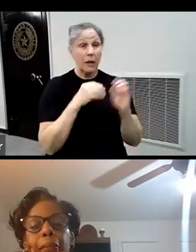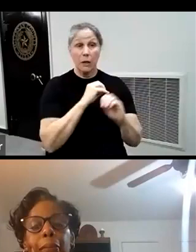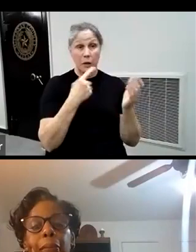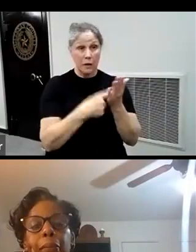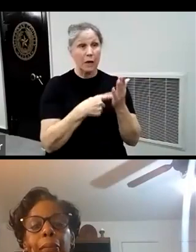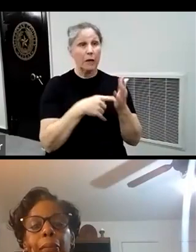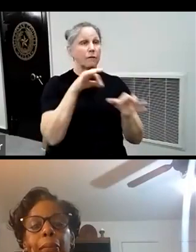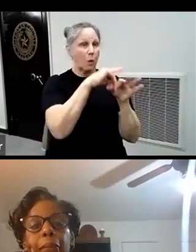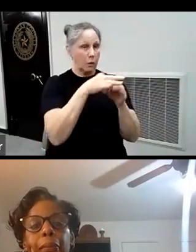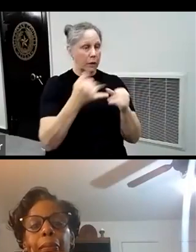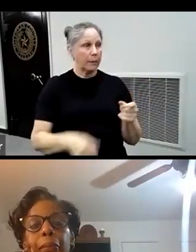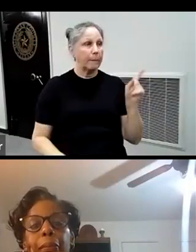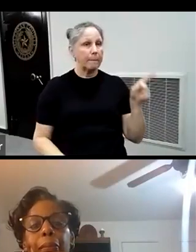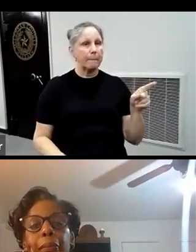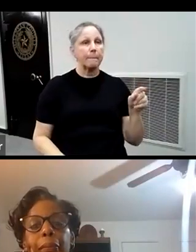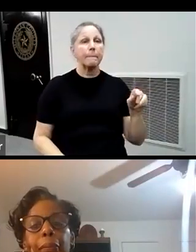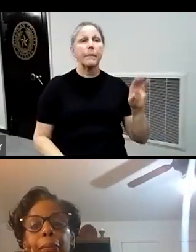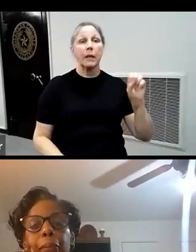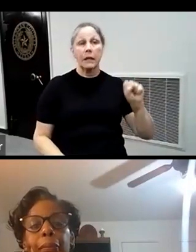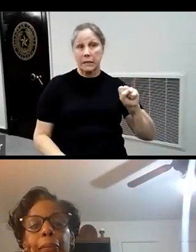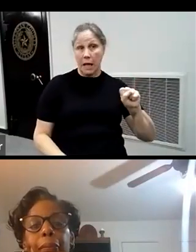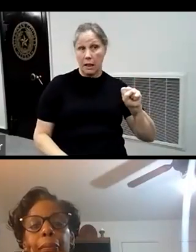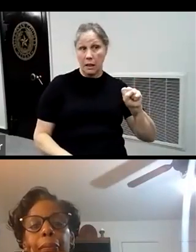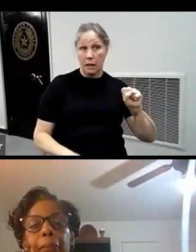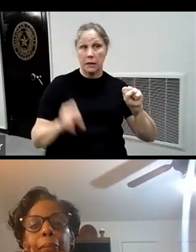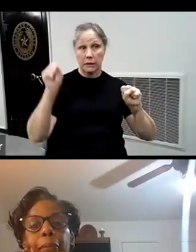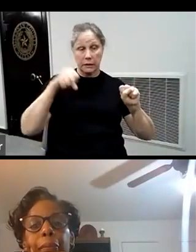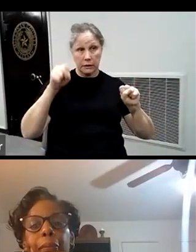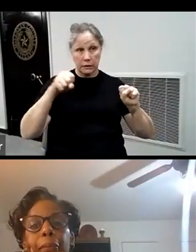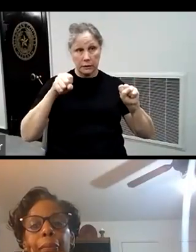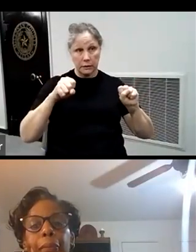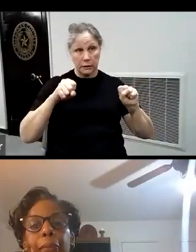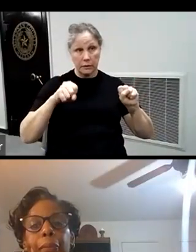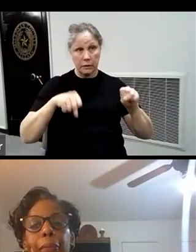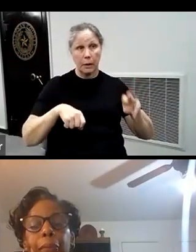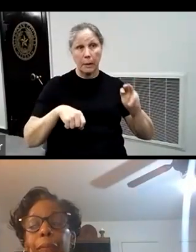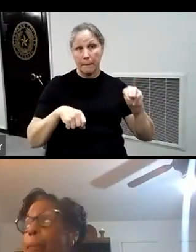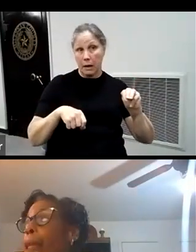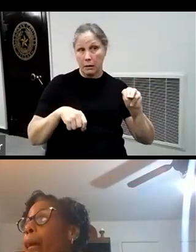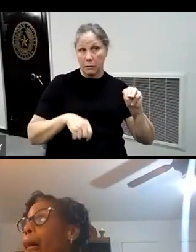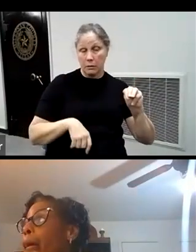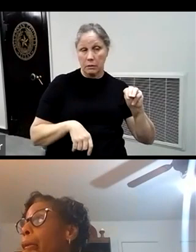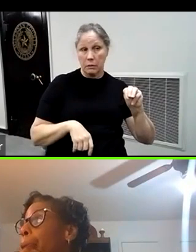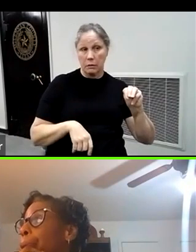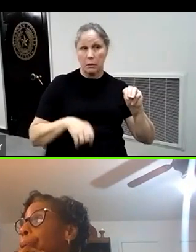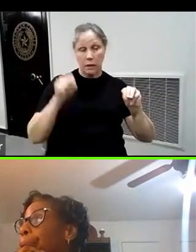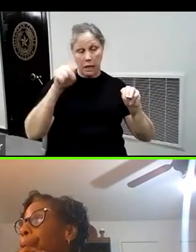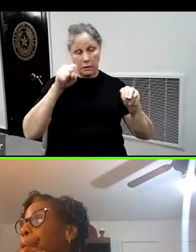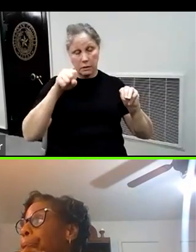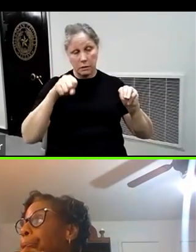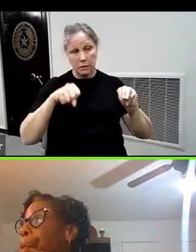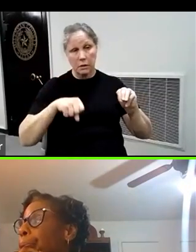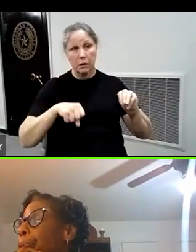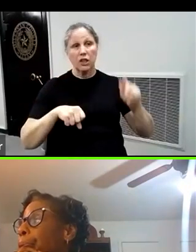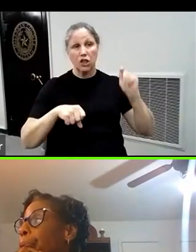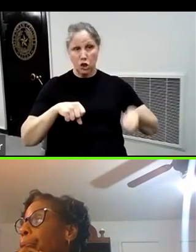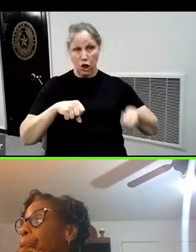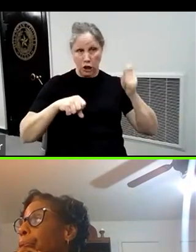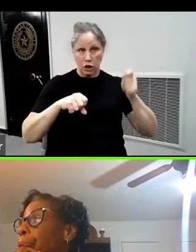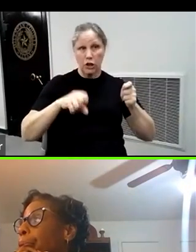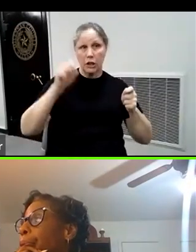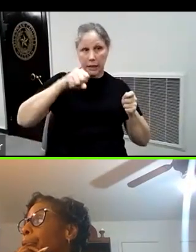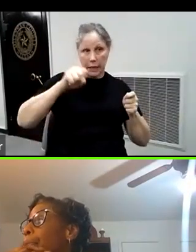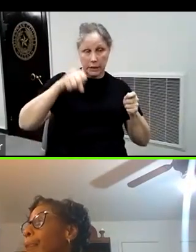discussion. Call for a vote. Commissioner Snell, Aye. Commissioner Miller, Aye. Judge Felton,